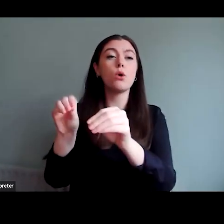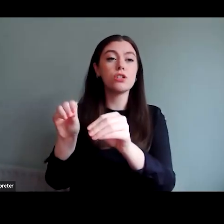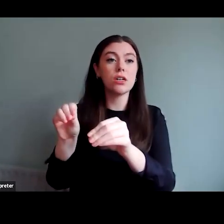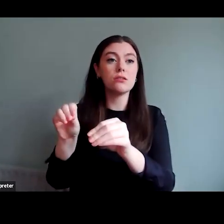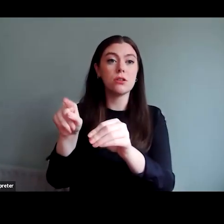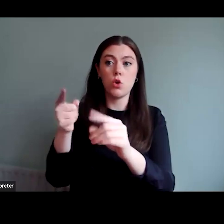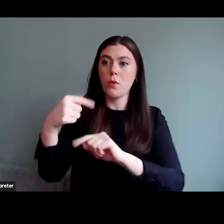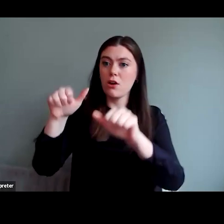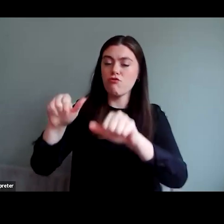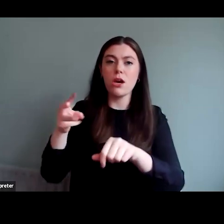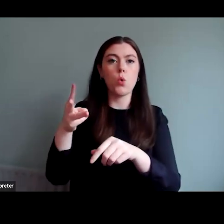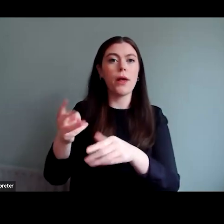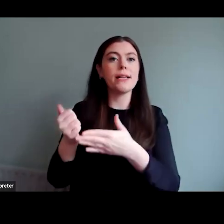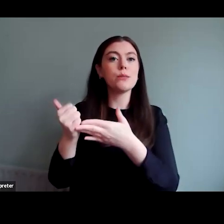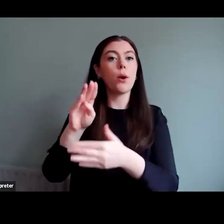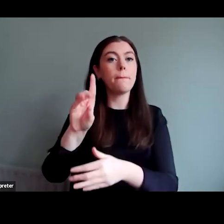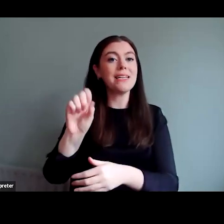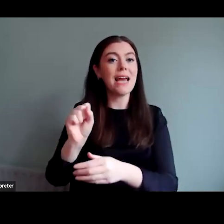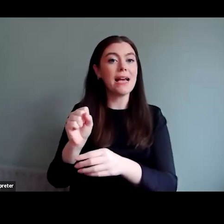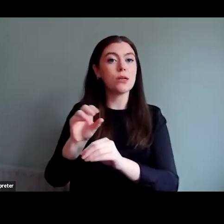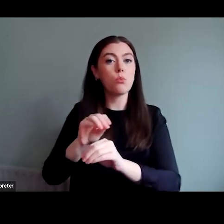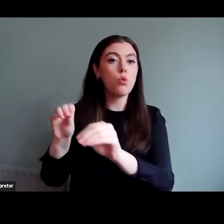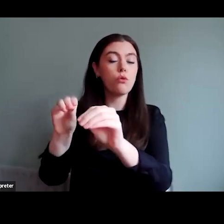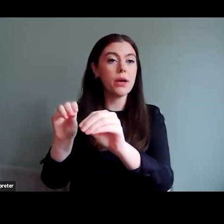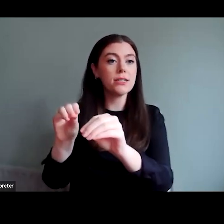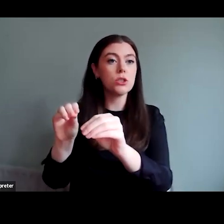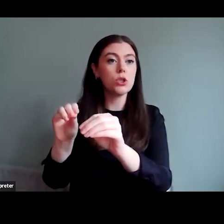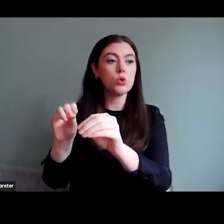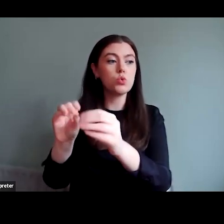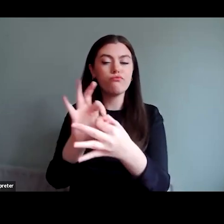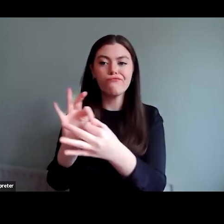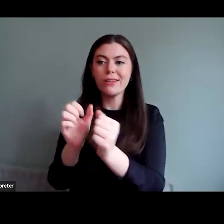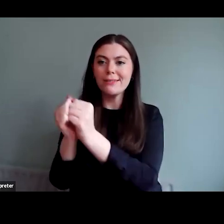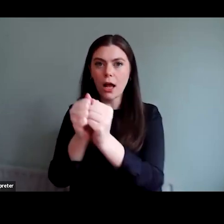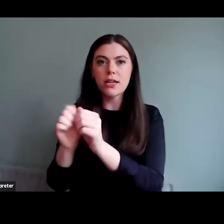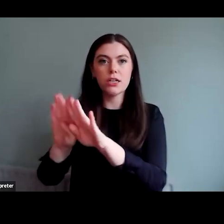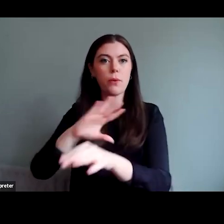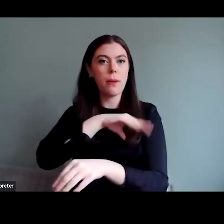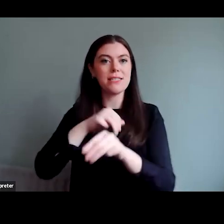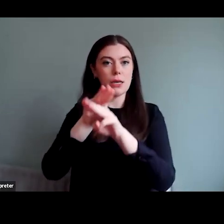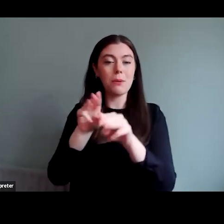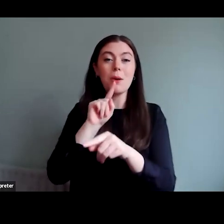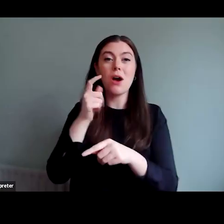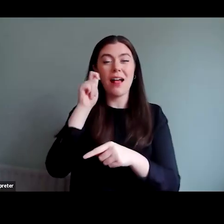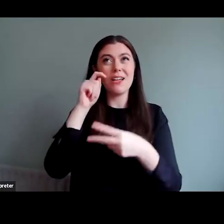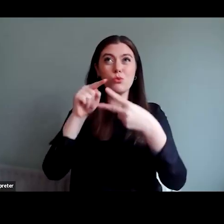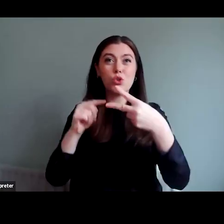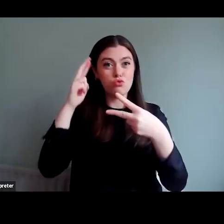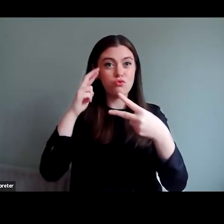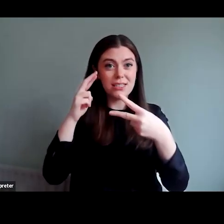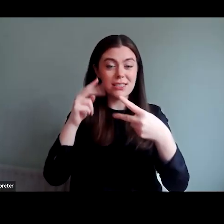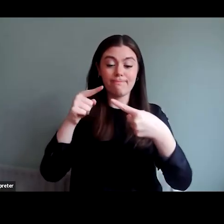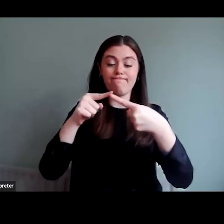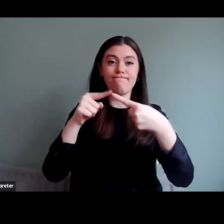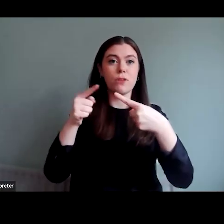support BDS and the BDS movement in solidarity with Palestinian people. And it was twofold, I suppose. On the one hand, it was really